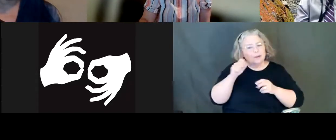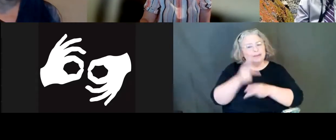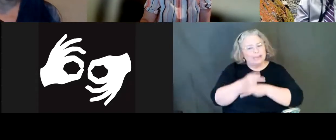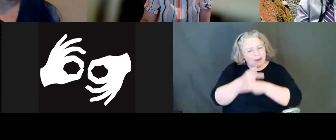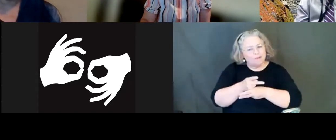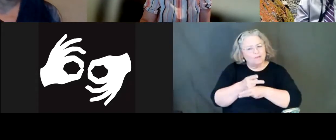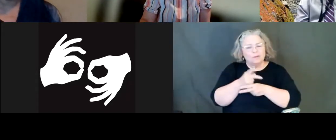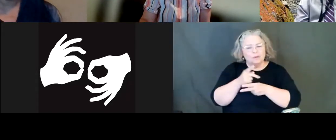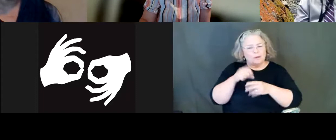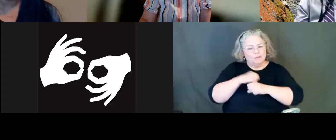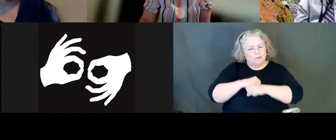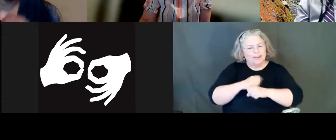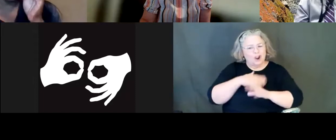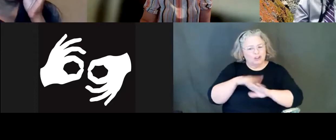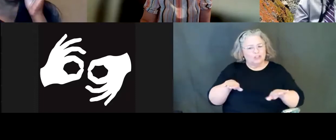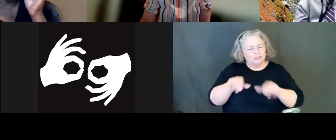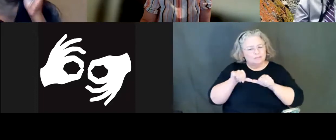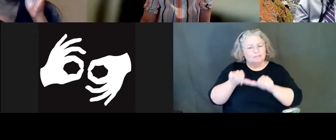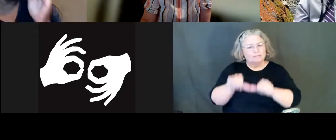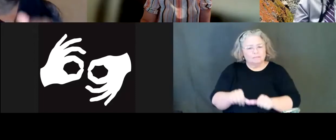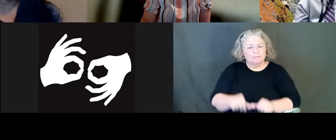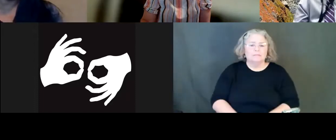measures to protect our children.